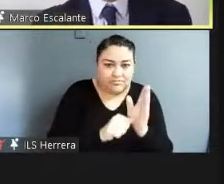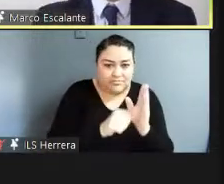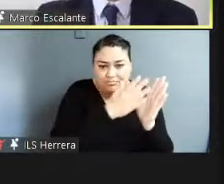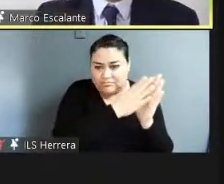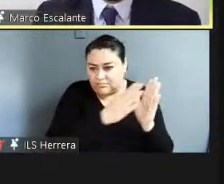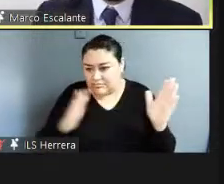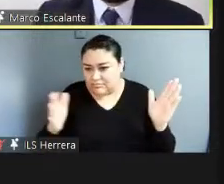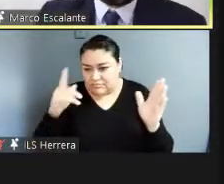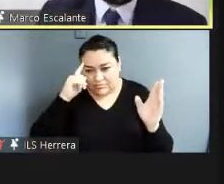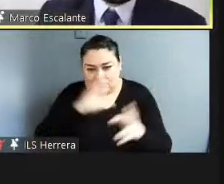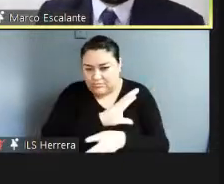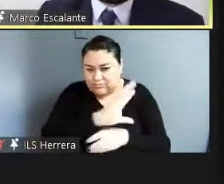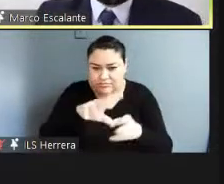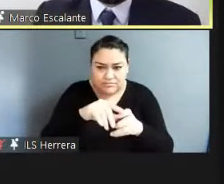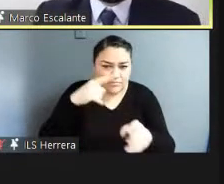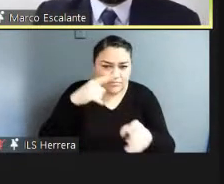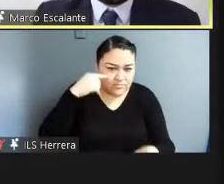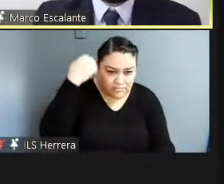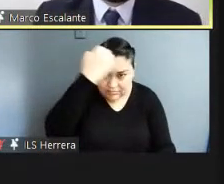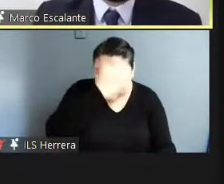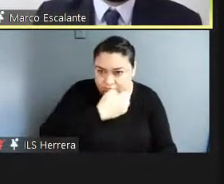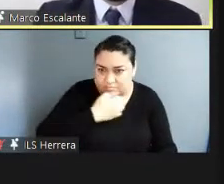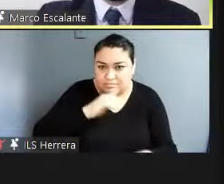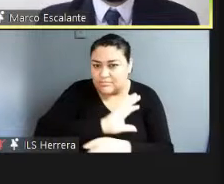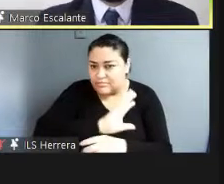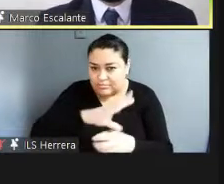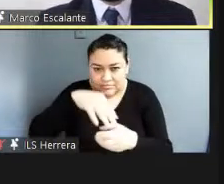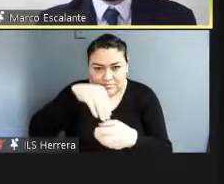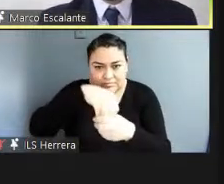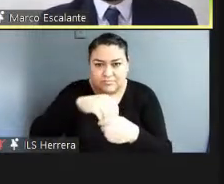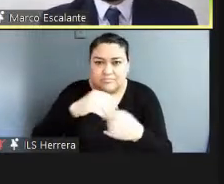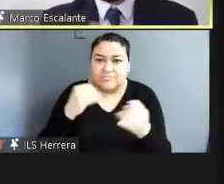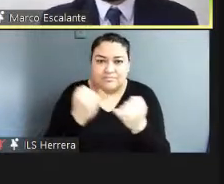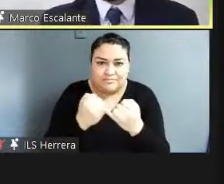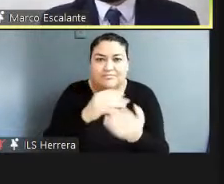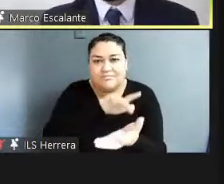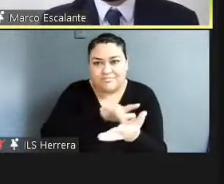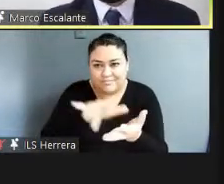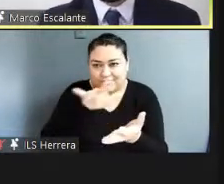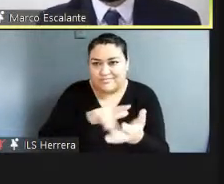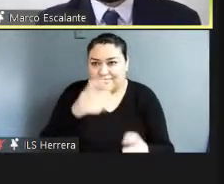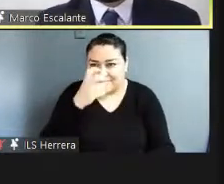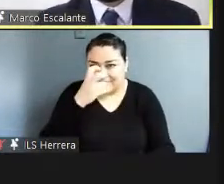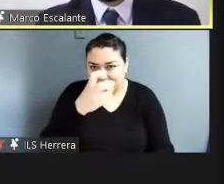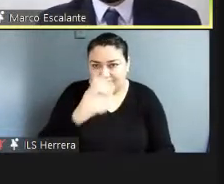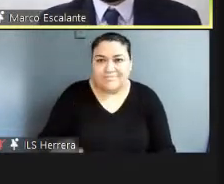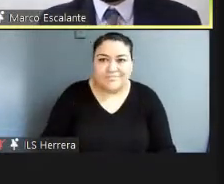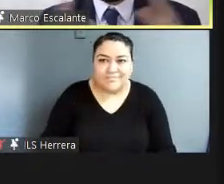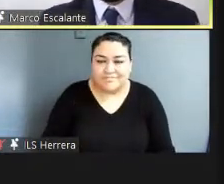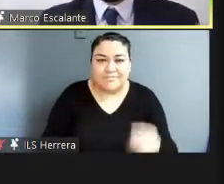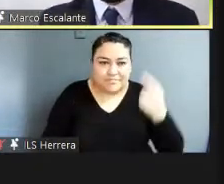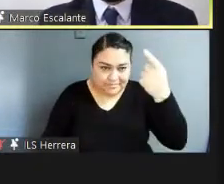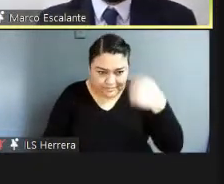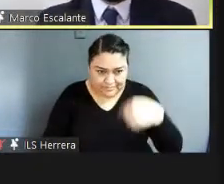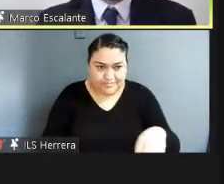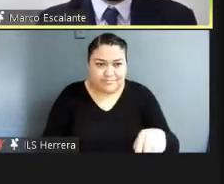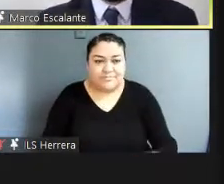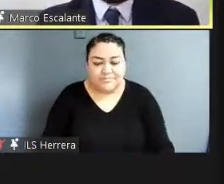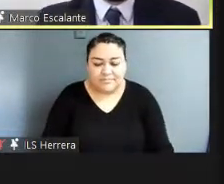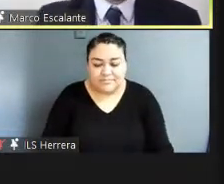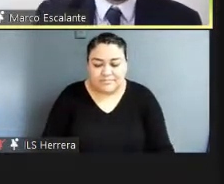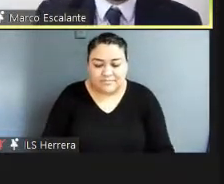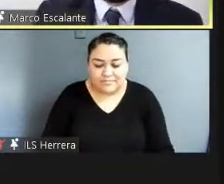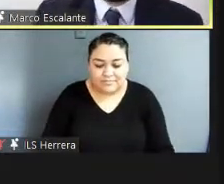a basic clinical integration at all semesters. And we also have to assess the performance of that